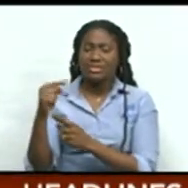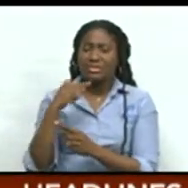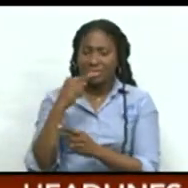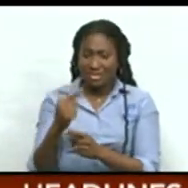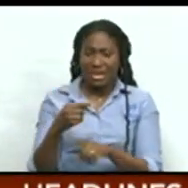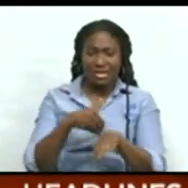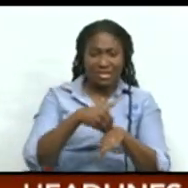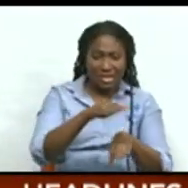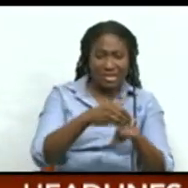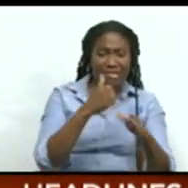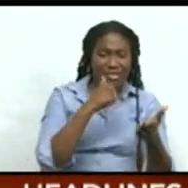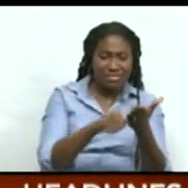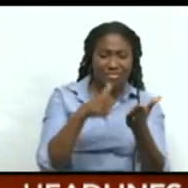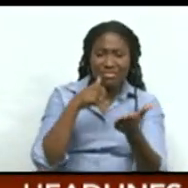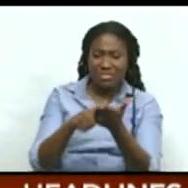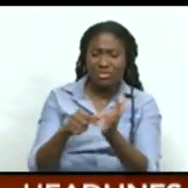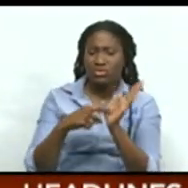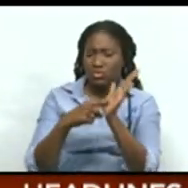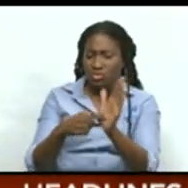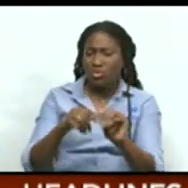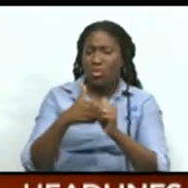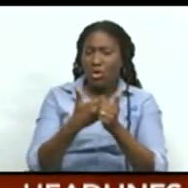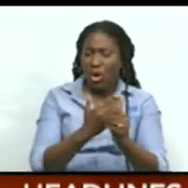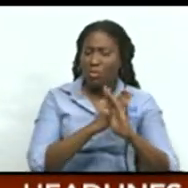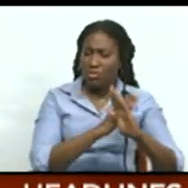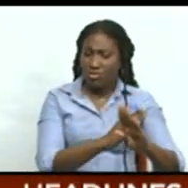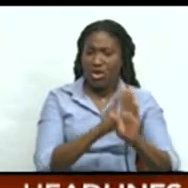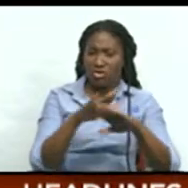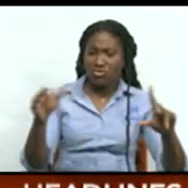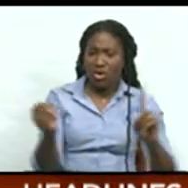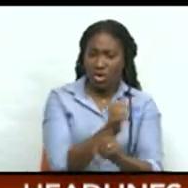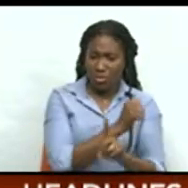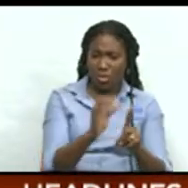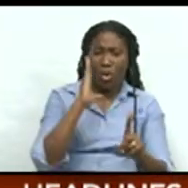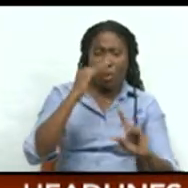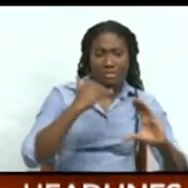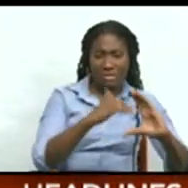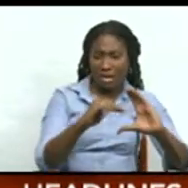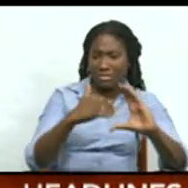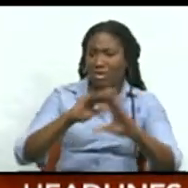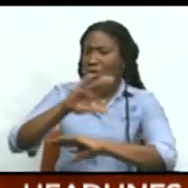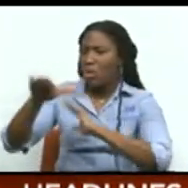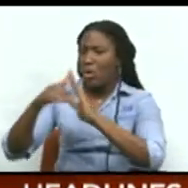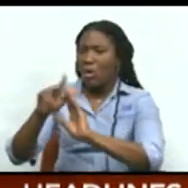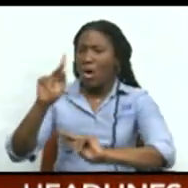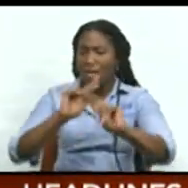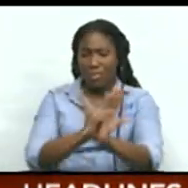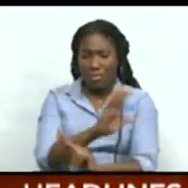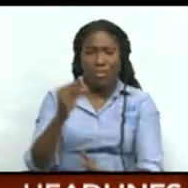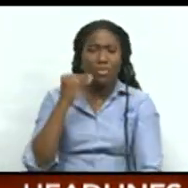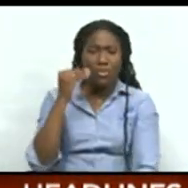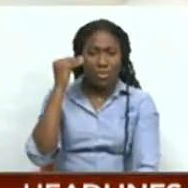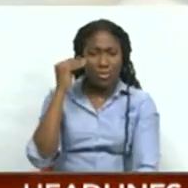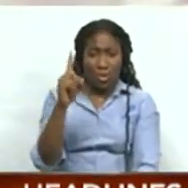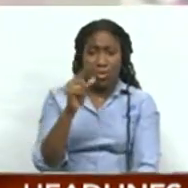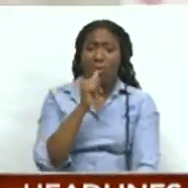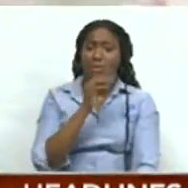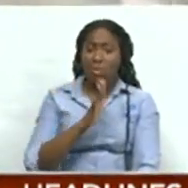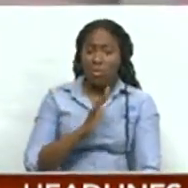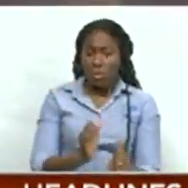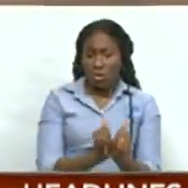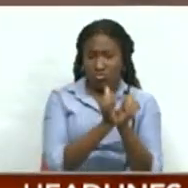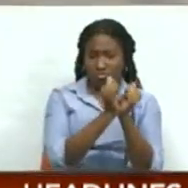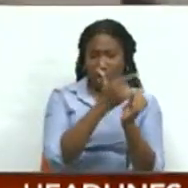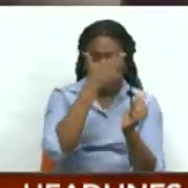how to respond and prevent child abuse will be distributed to the public. For the month so far, one woman was arrested after she was captured